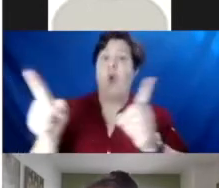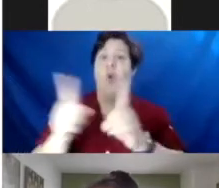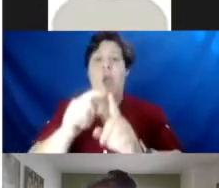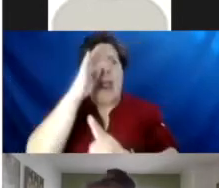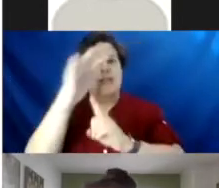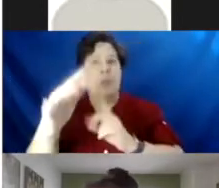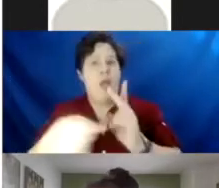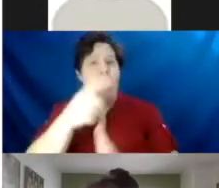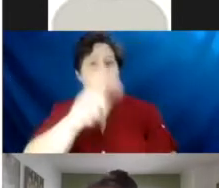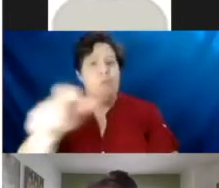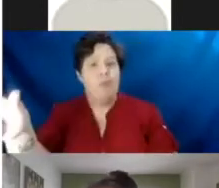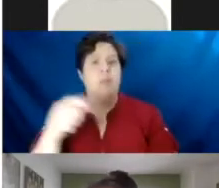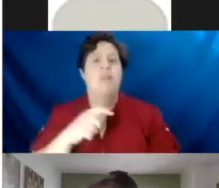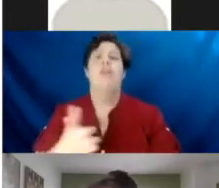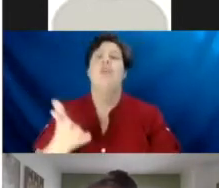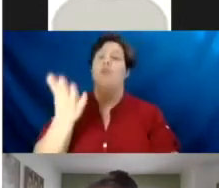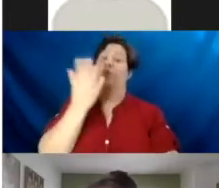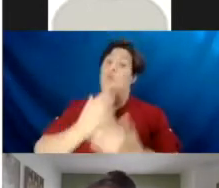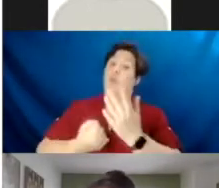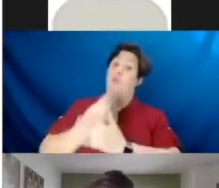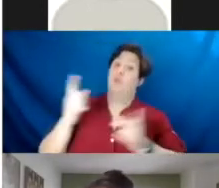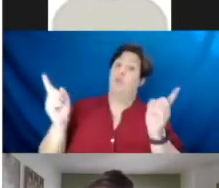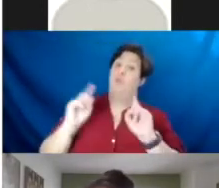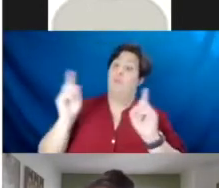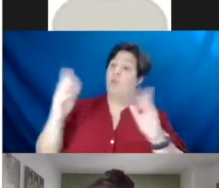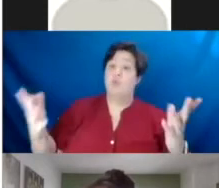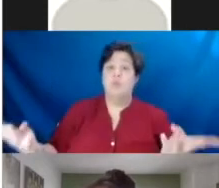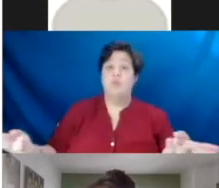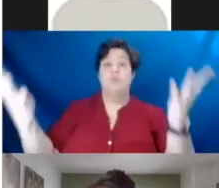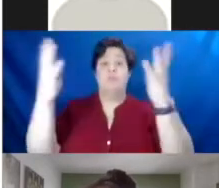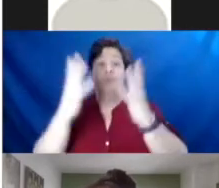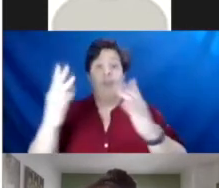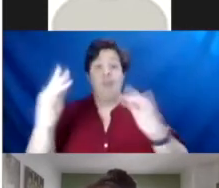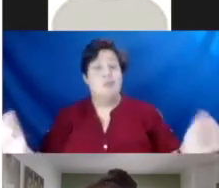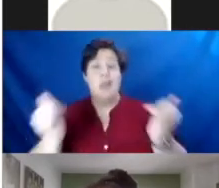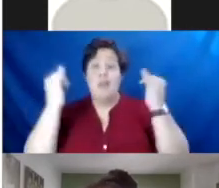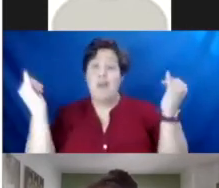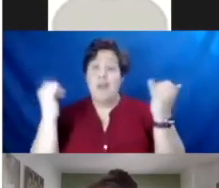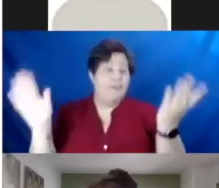We will importantly use this opportunity to come together again, celebrate and have fun. Slide, please.